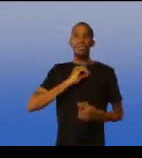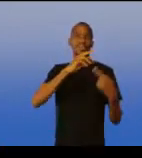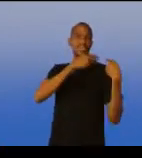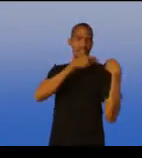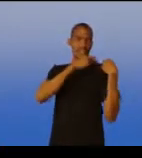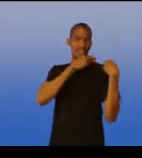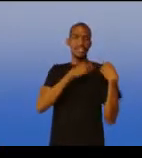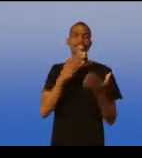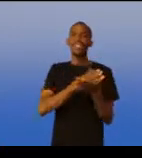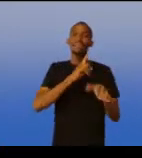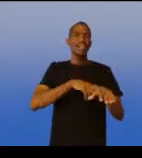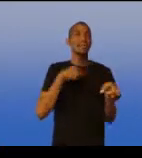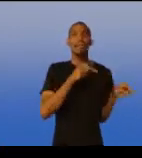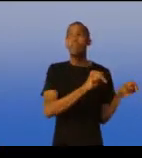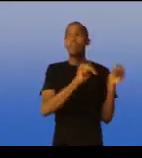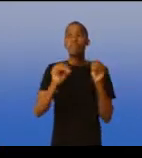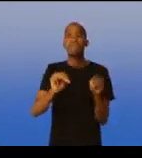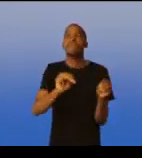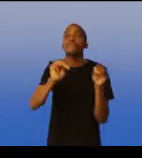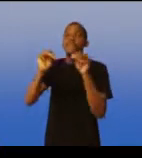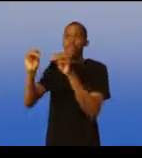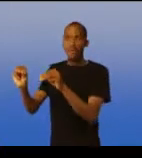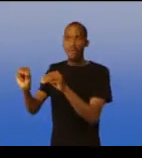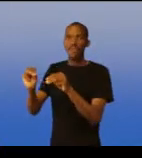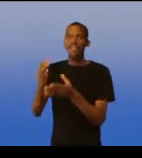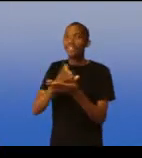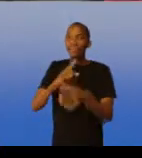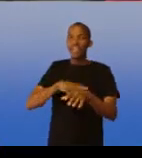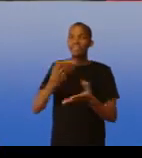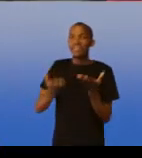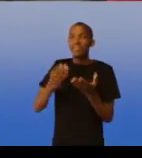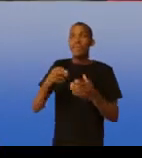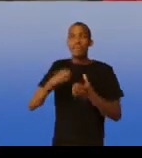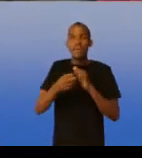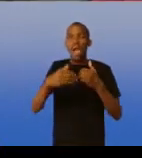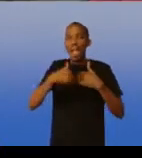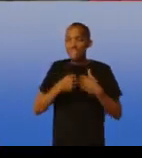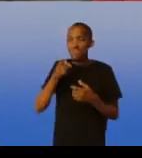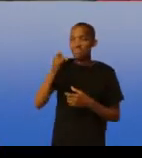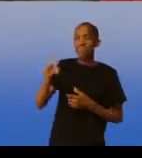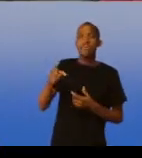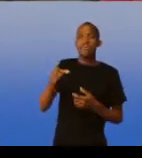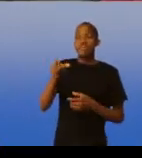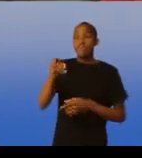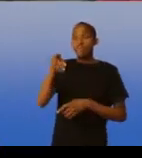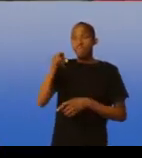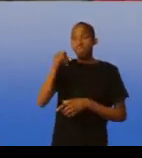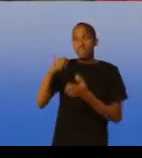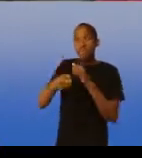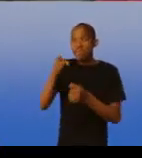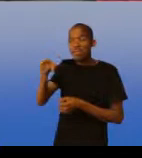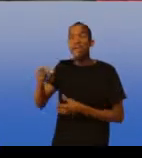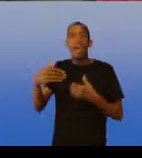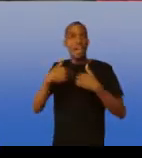move because either I had so many issues that the person who I was living with could not deal with those issues, or the person that I was living with had passed